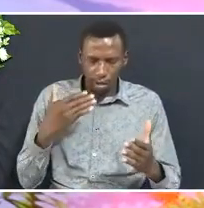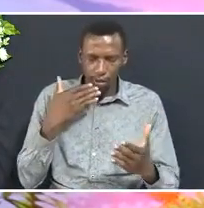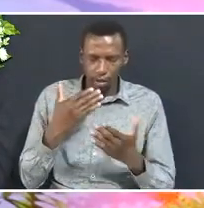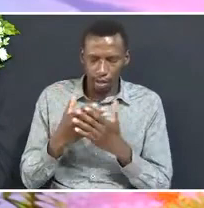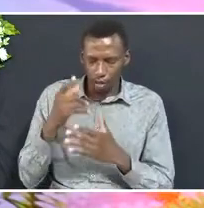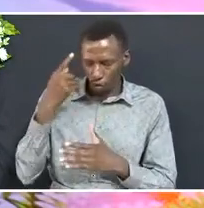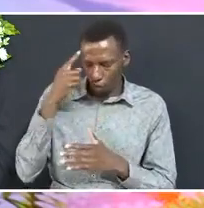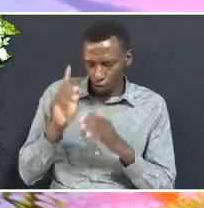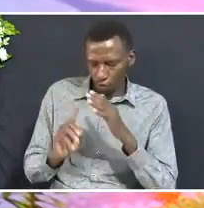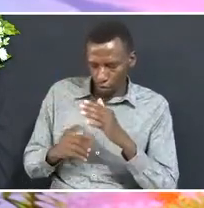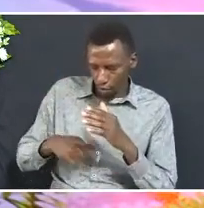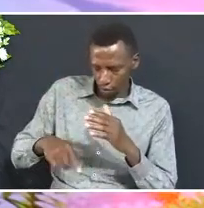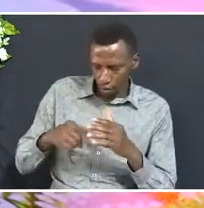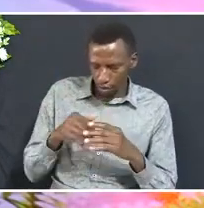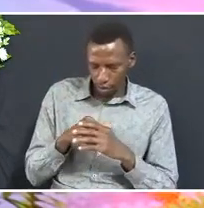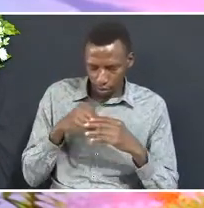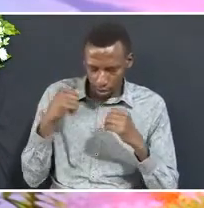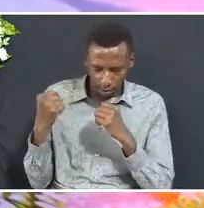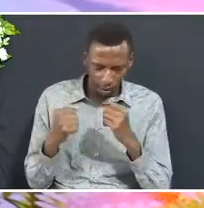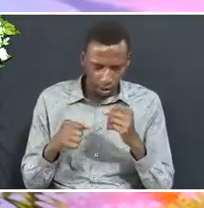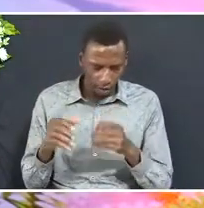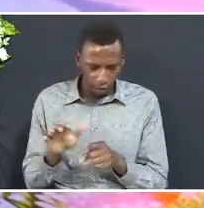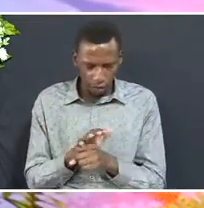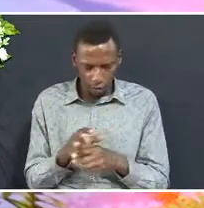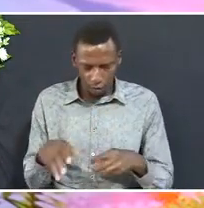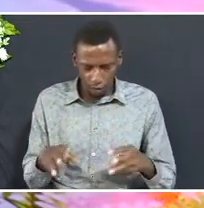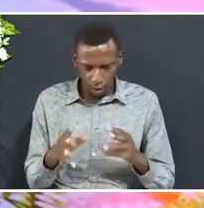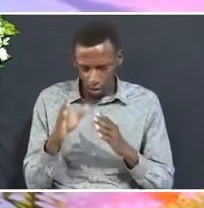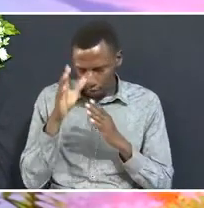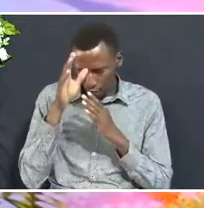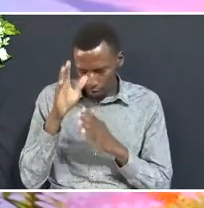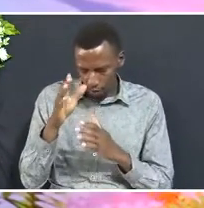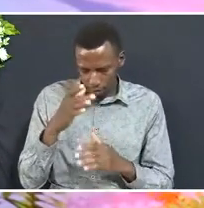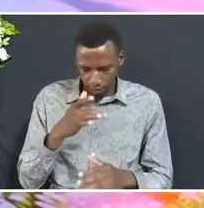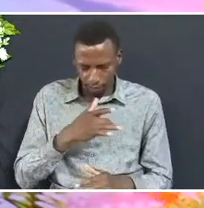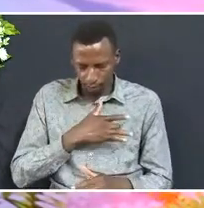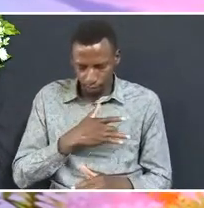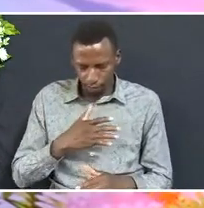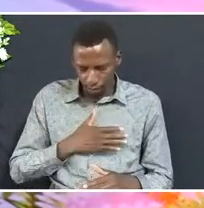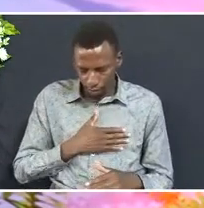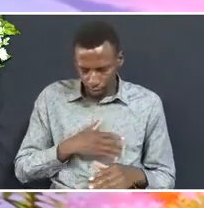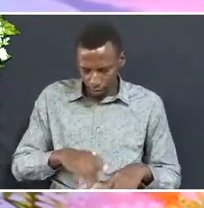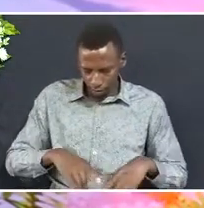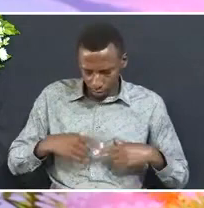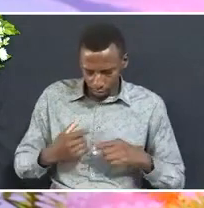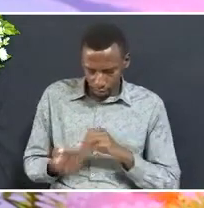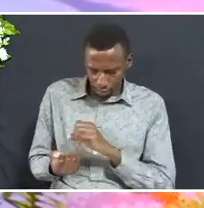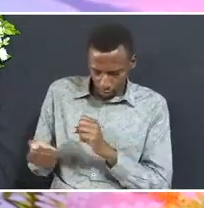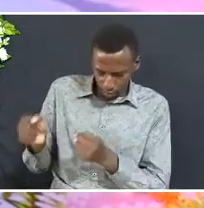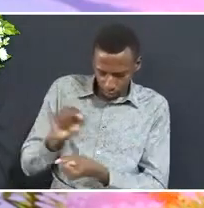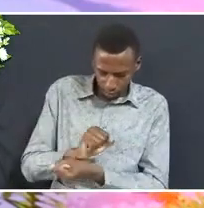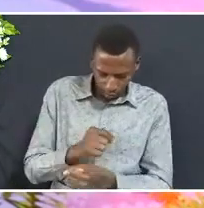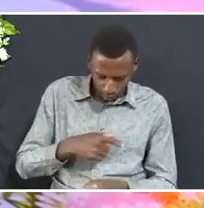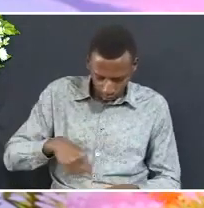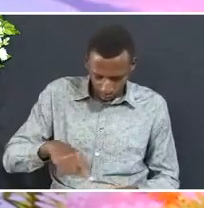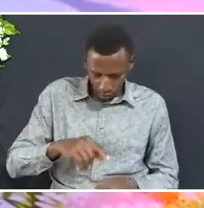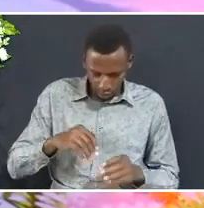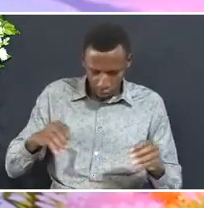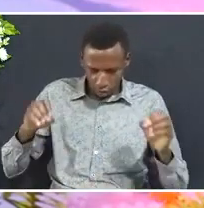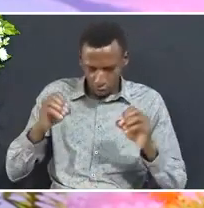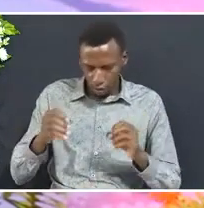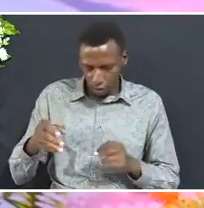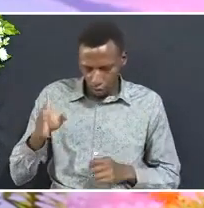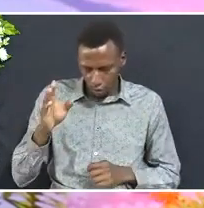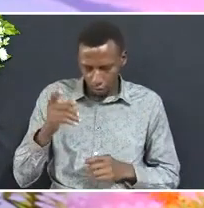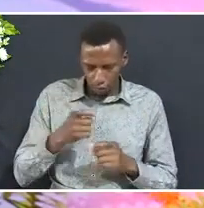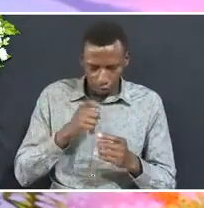ministering to us in such a powerful way, my Father, and for touching our lives and for changing us, O God, from what we